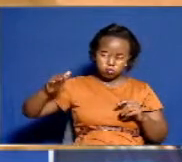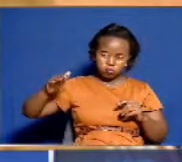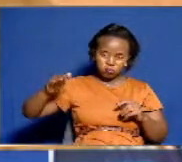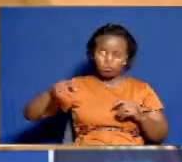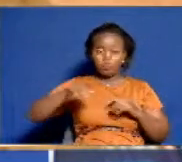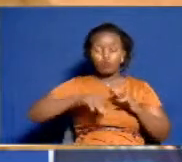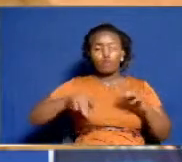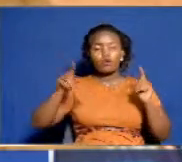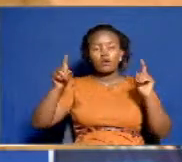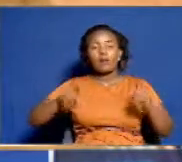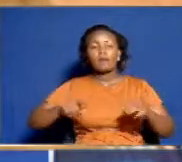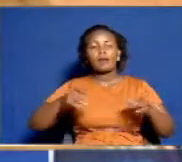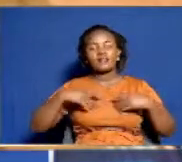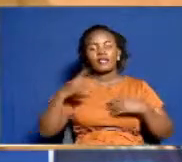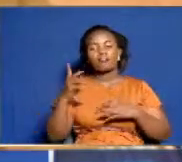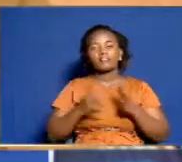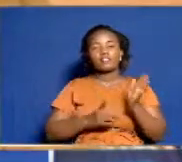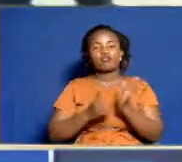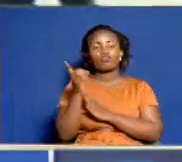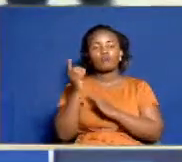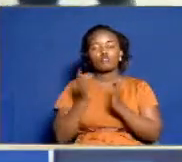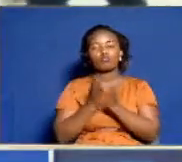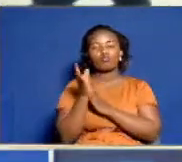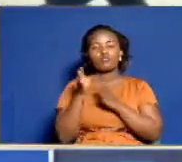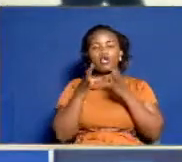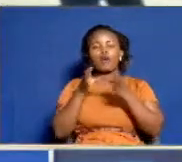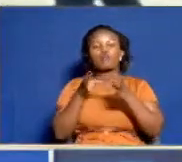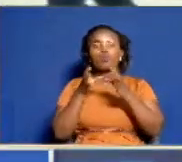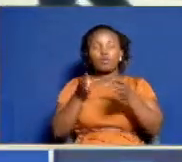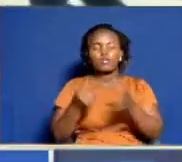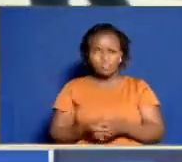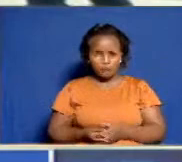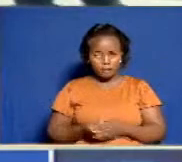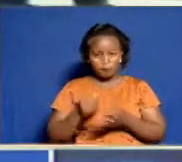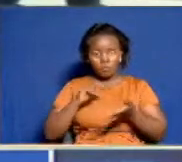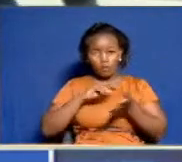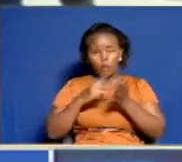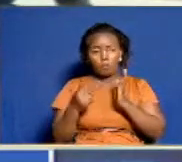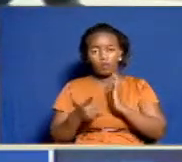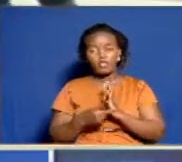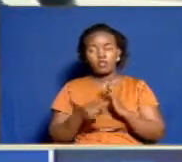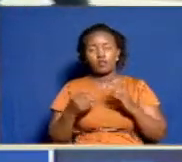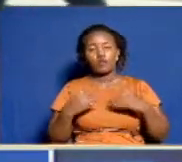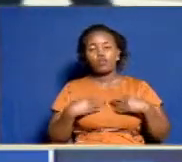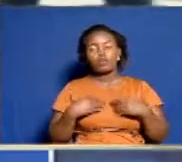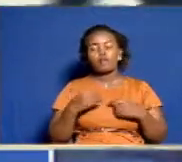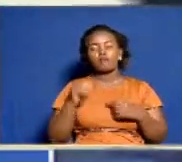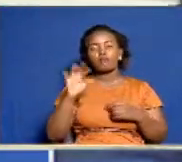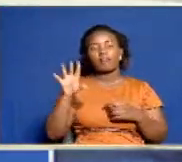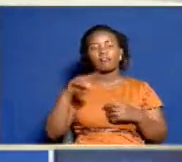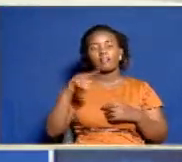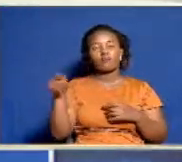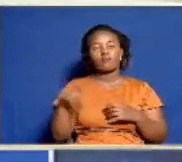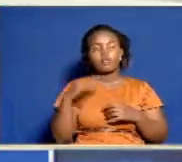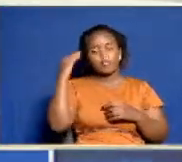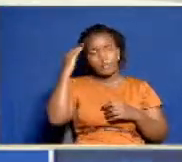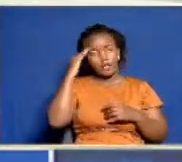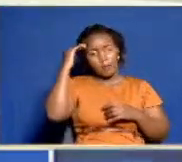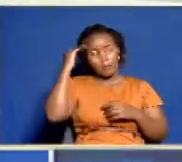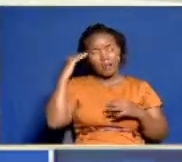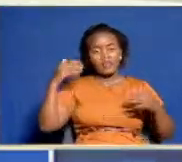the development in terms of coaches. The project will also see 5,000 Mathare youth benefit from the